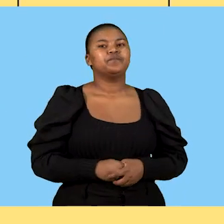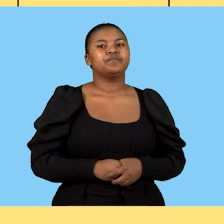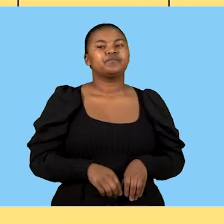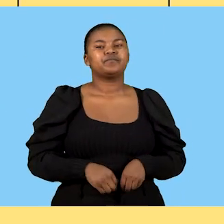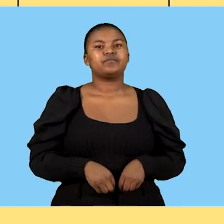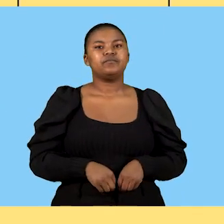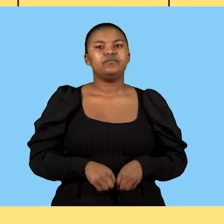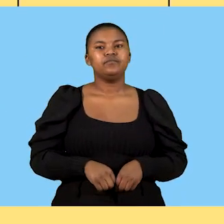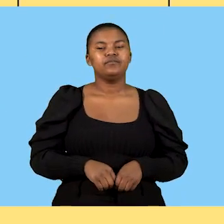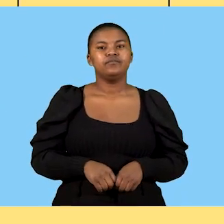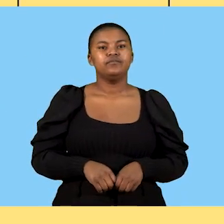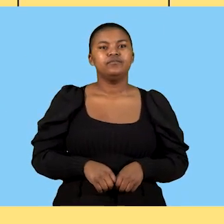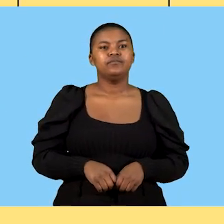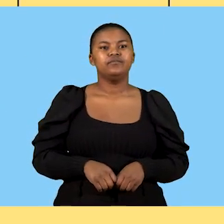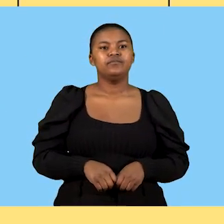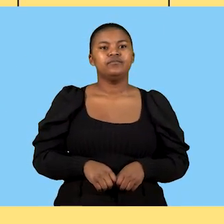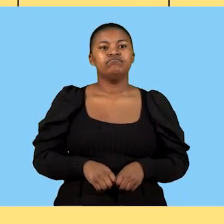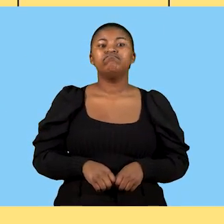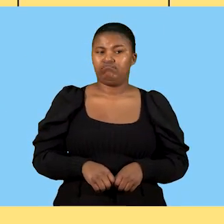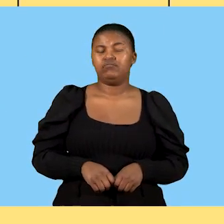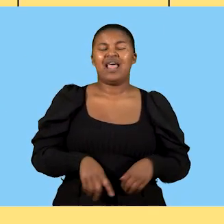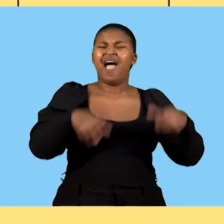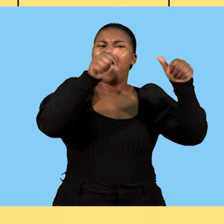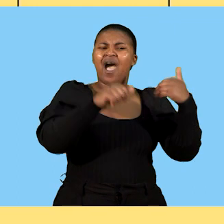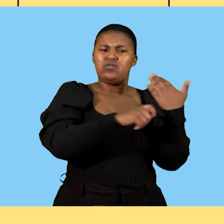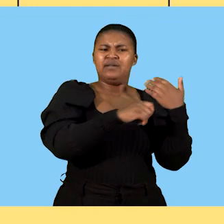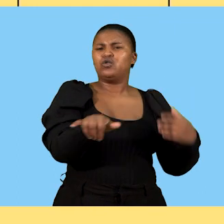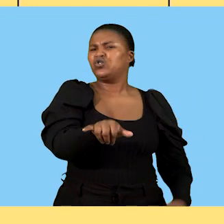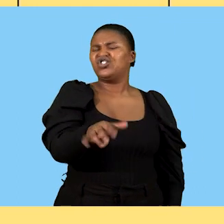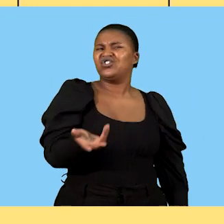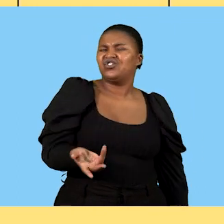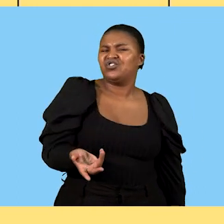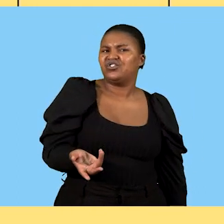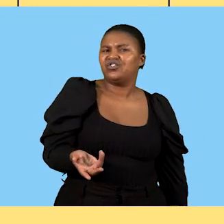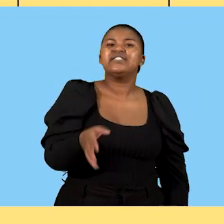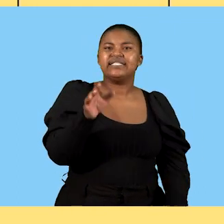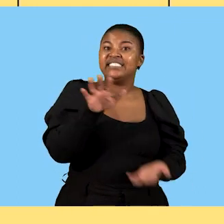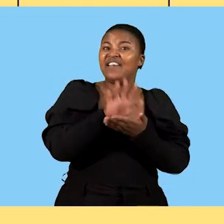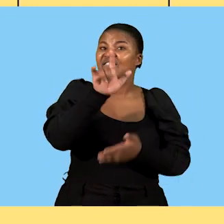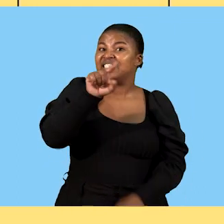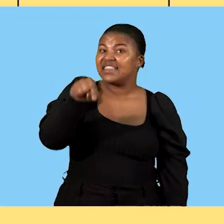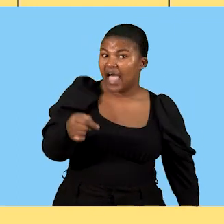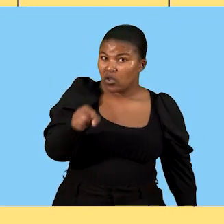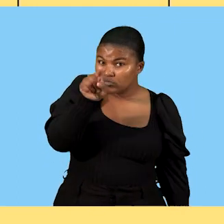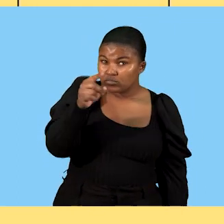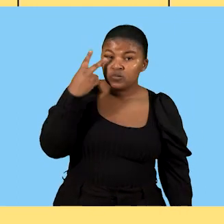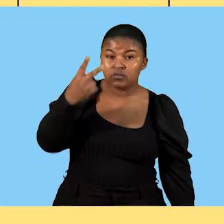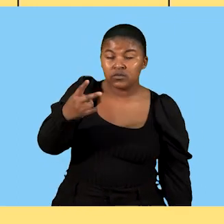25,500. Let us then start. Which account do we debit? Let us start off with the